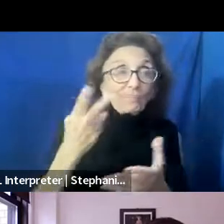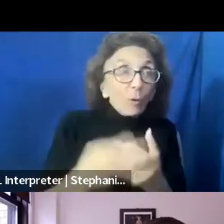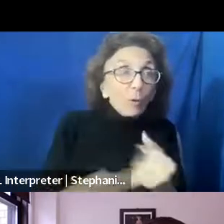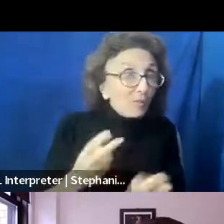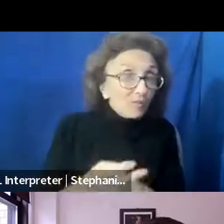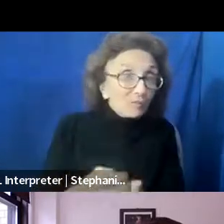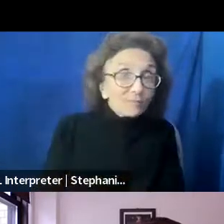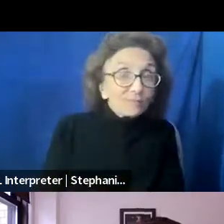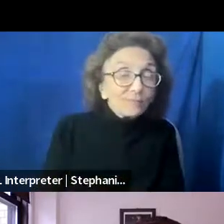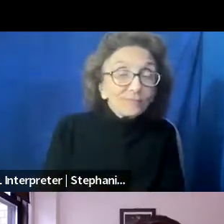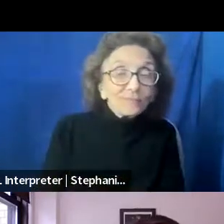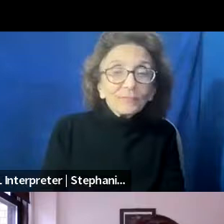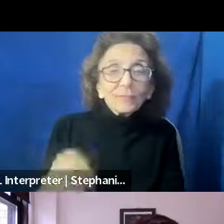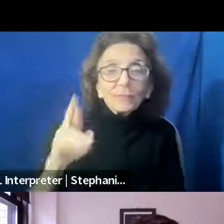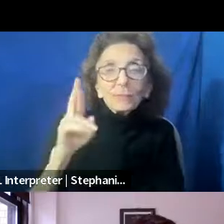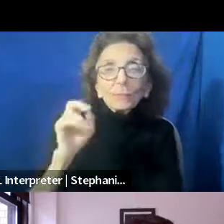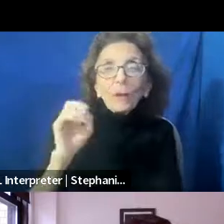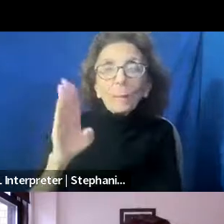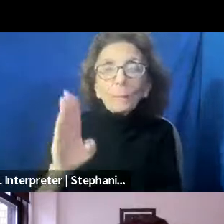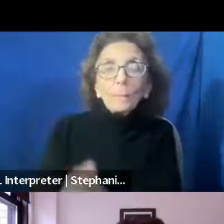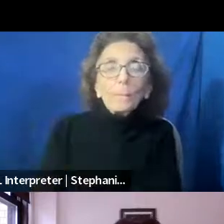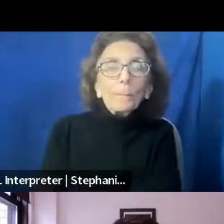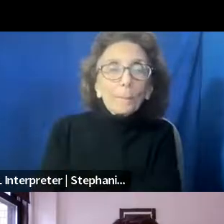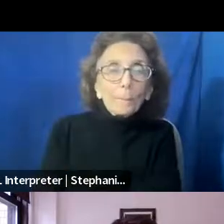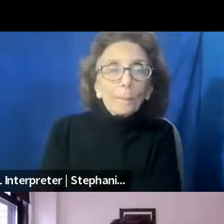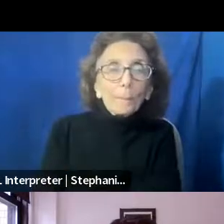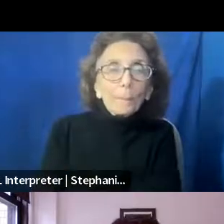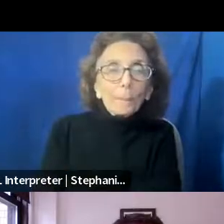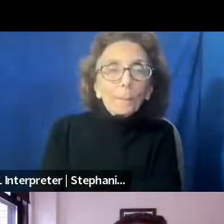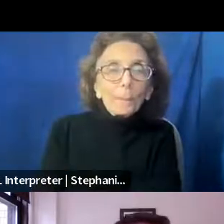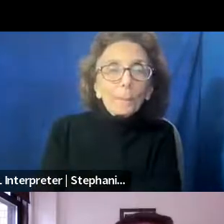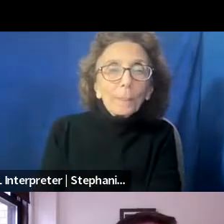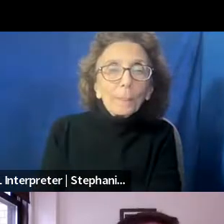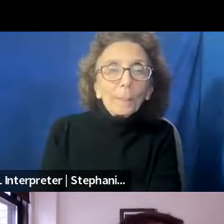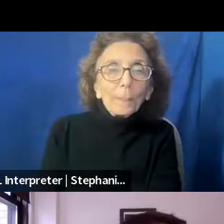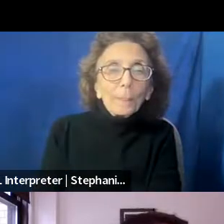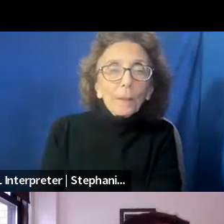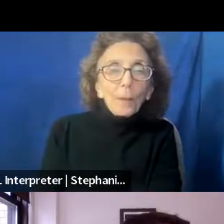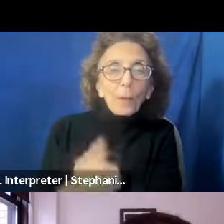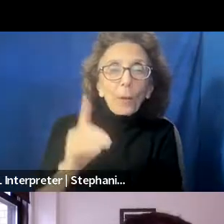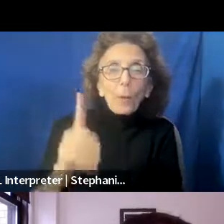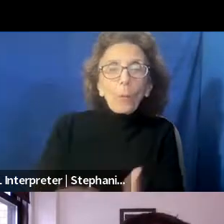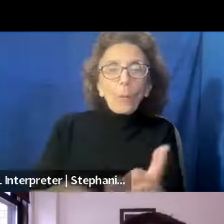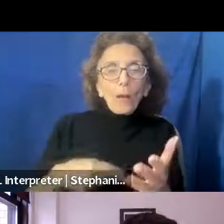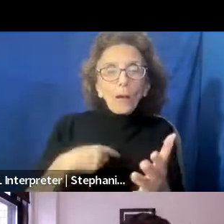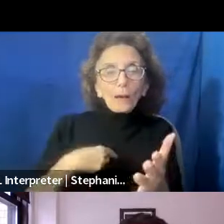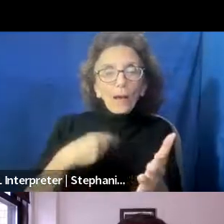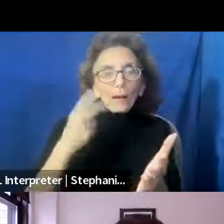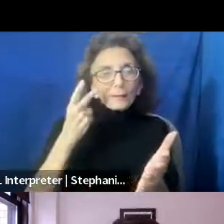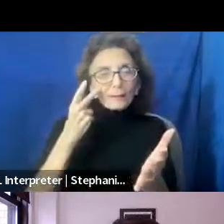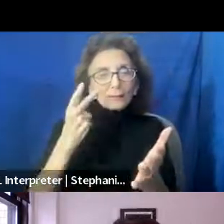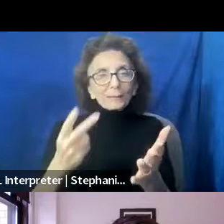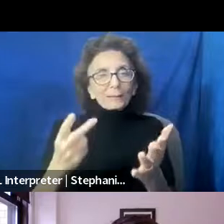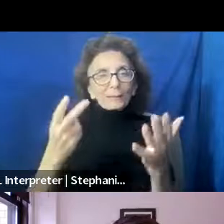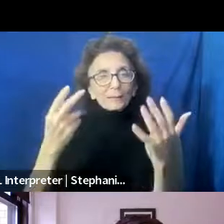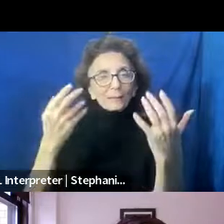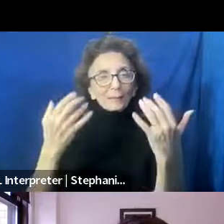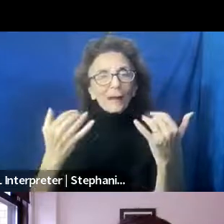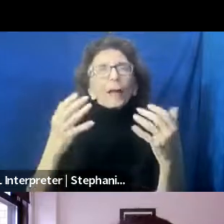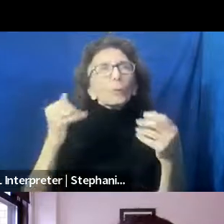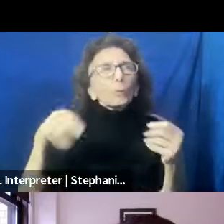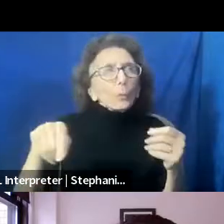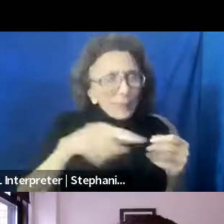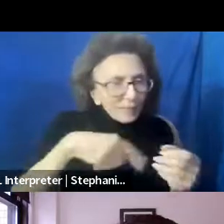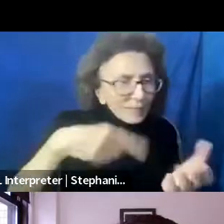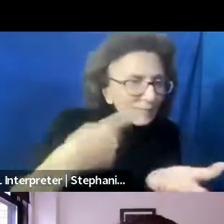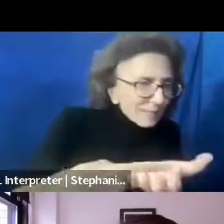Yeah. I think another impact that I'm experiencing is, and we've circled around this a